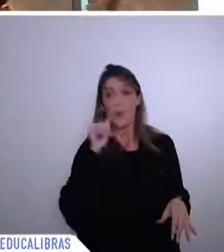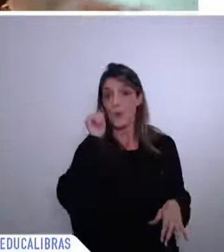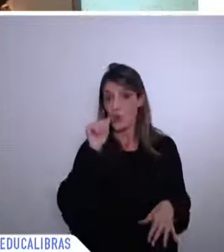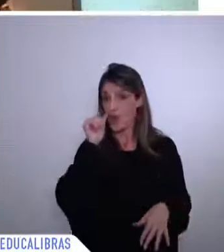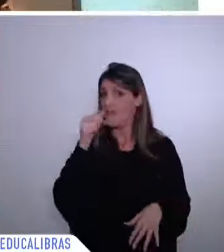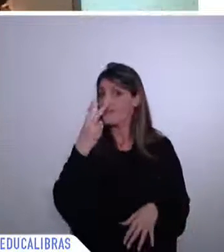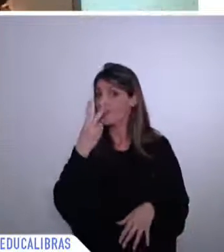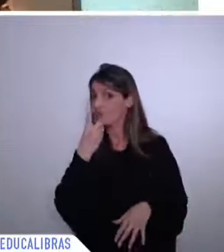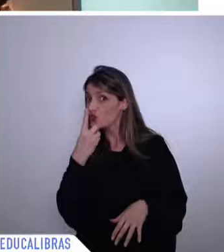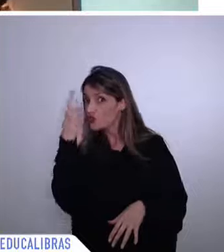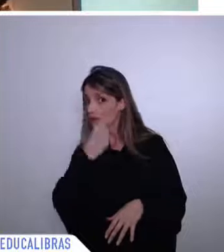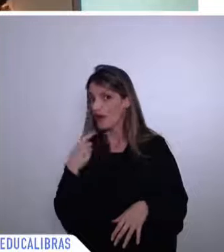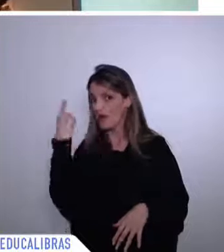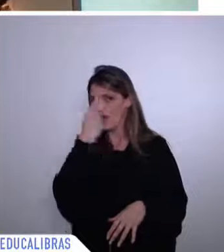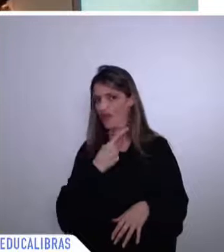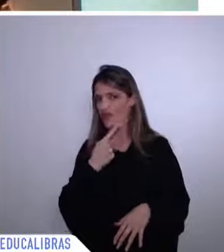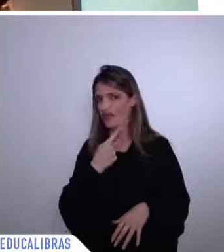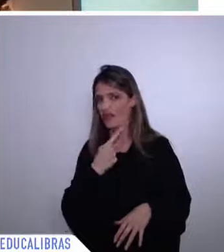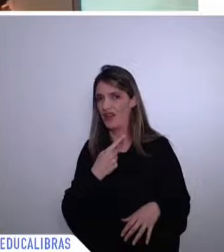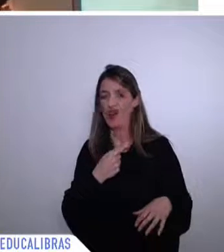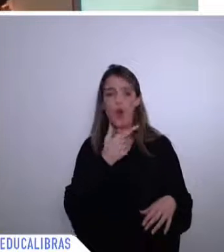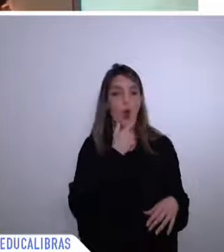they say it's 10 hours.